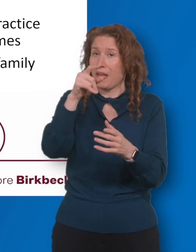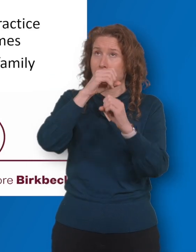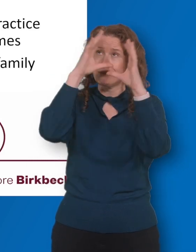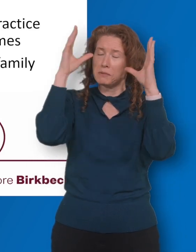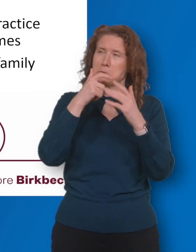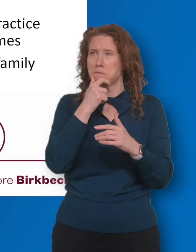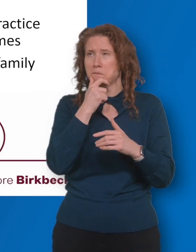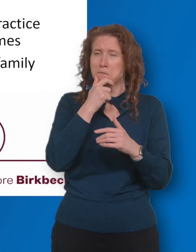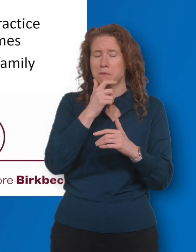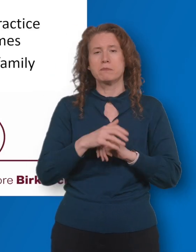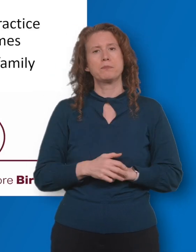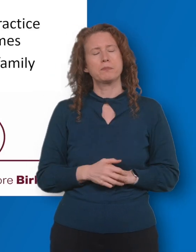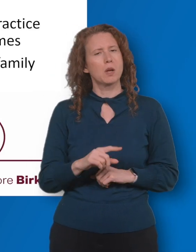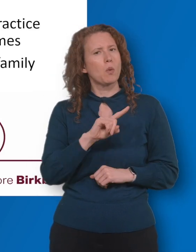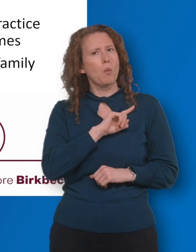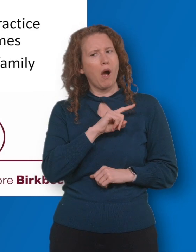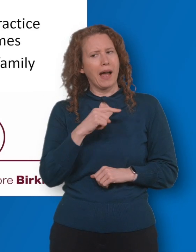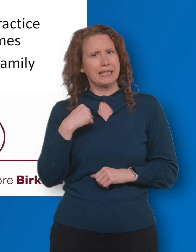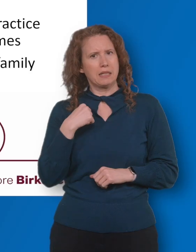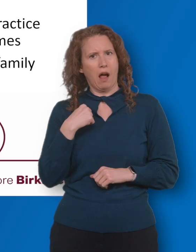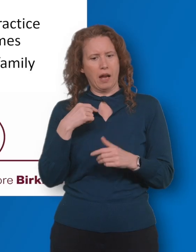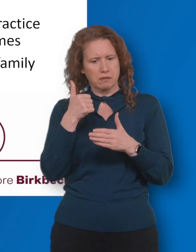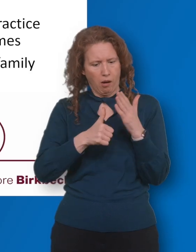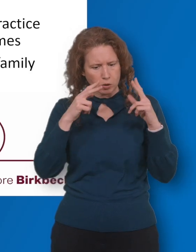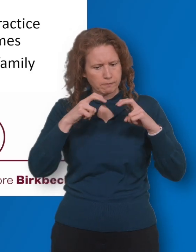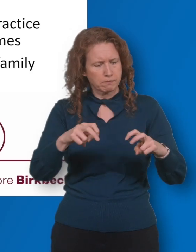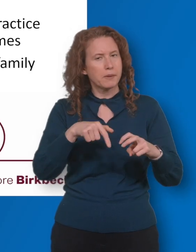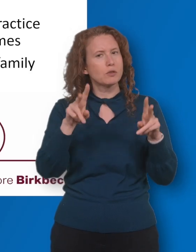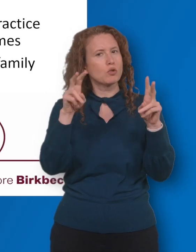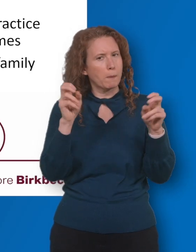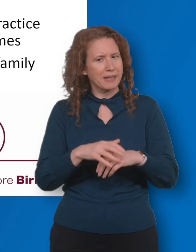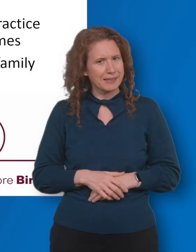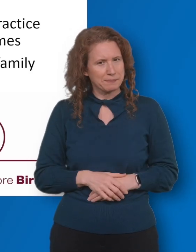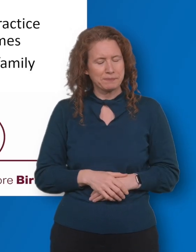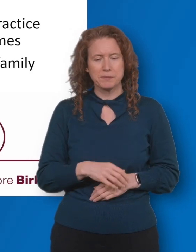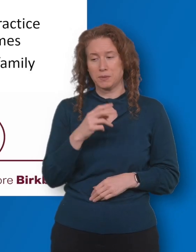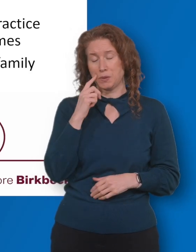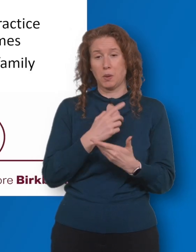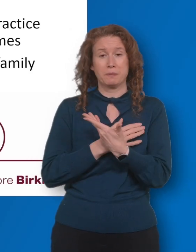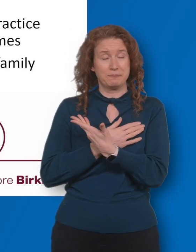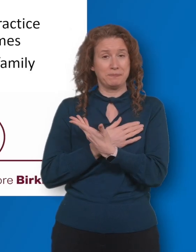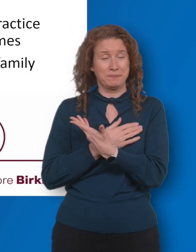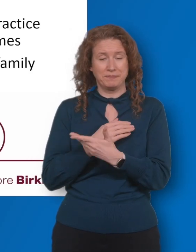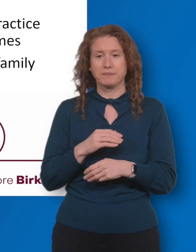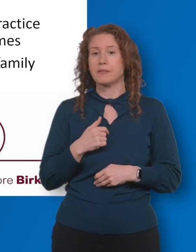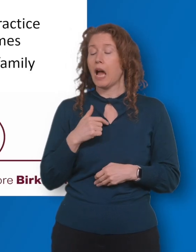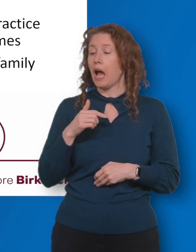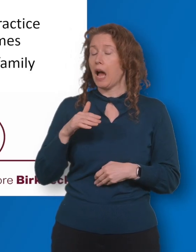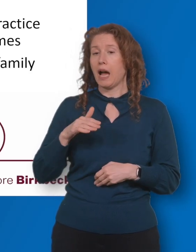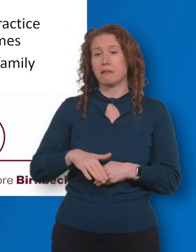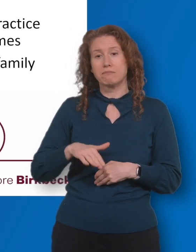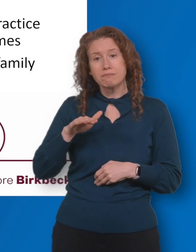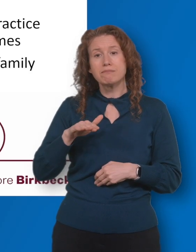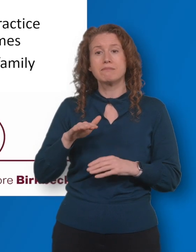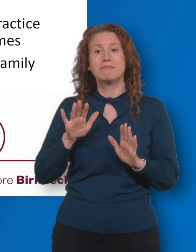What brought me to the topic? So on the left-hand side here, as a native German, it's better not to admit